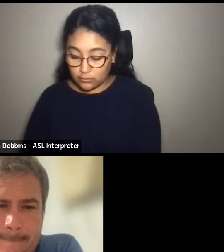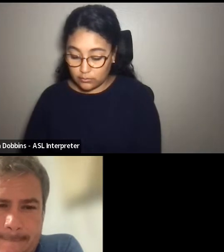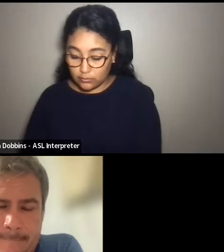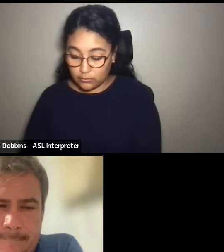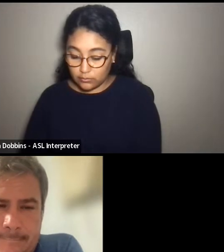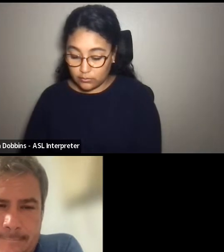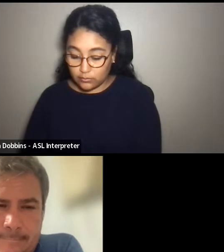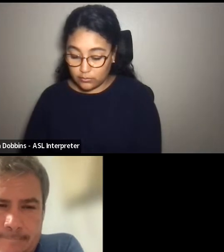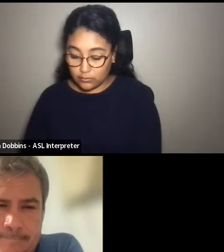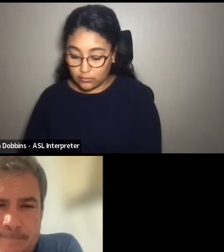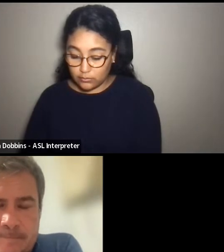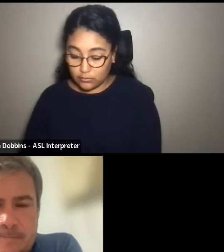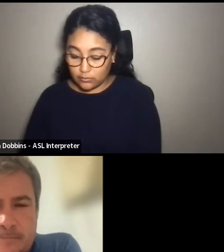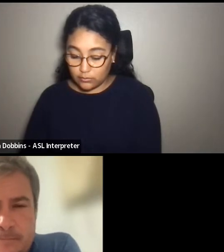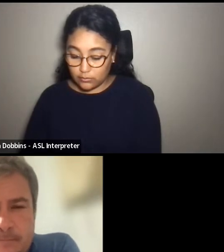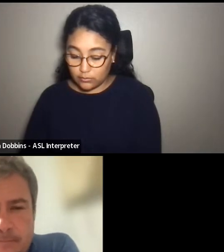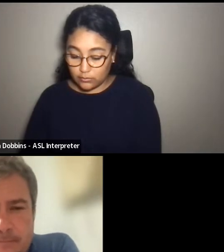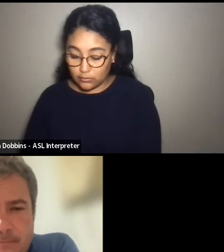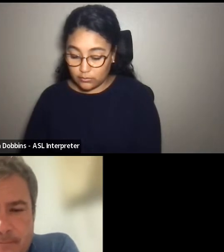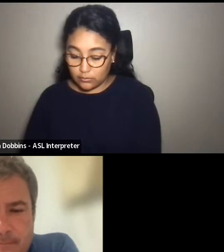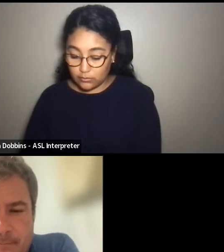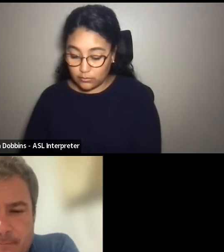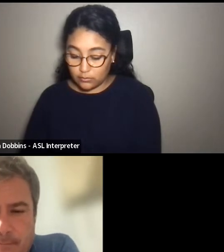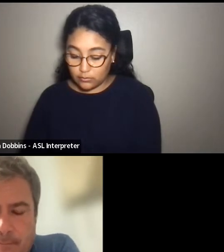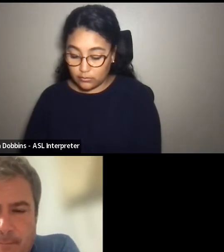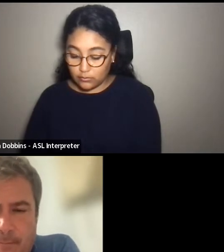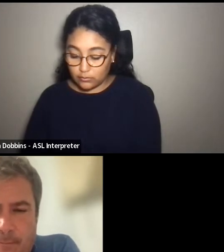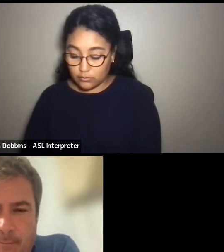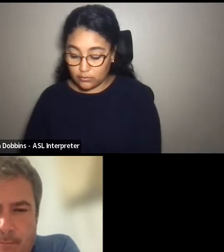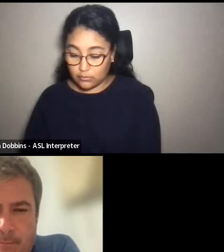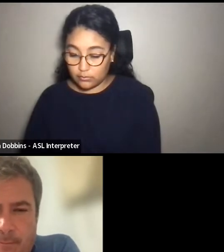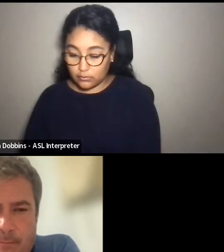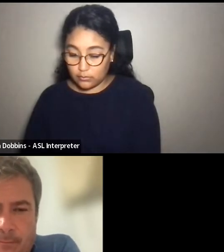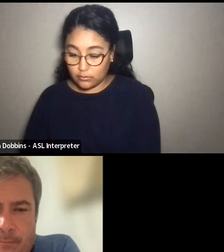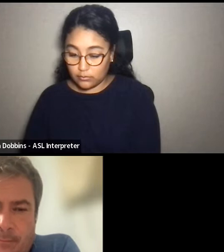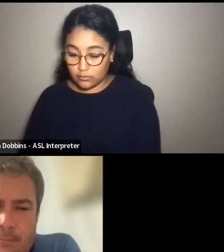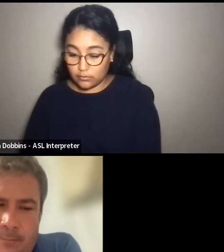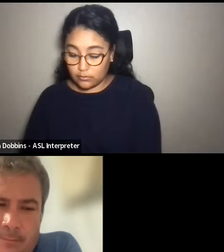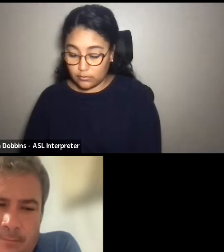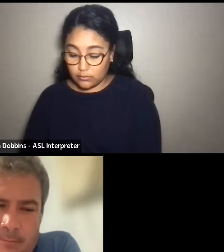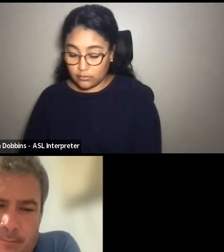You guys take in 5 minutes? Huh? Yeah.